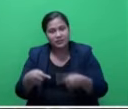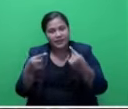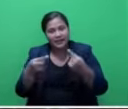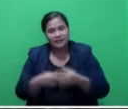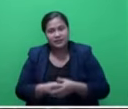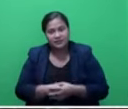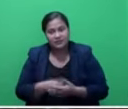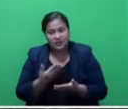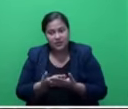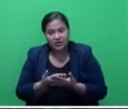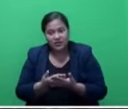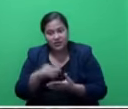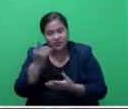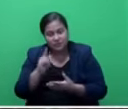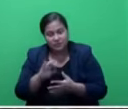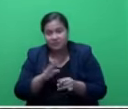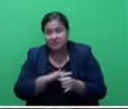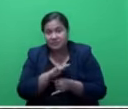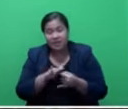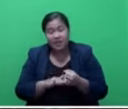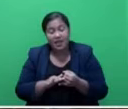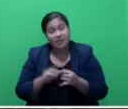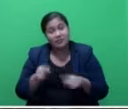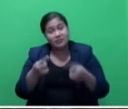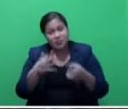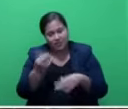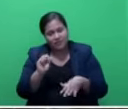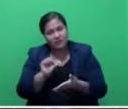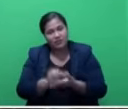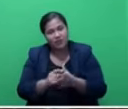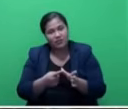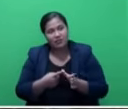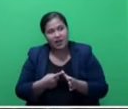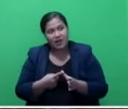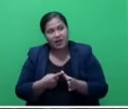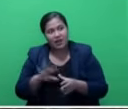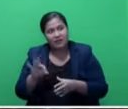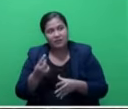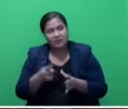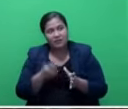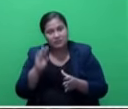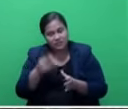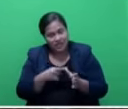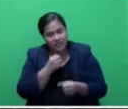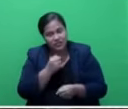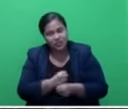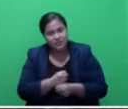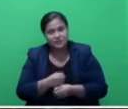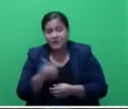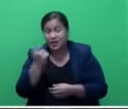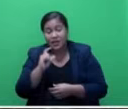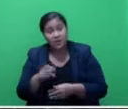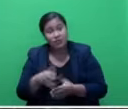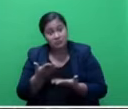on the motion. At the end of the debate, we will have the right of reply from the mover. Is there anyone wishing to take